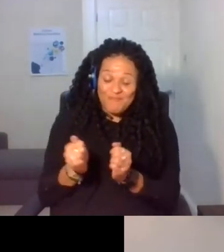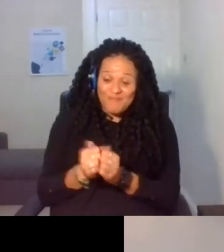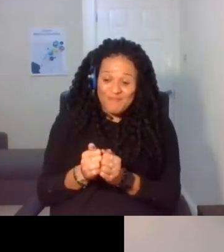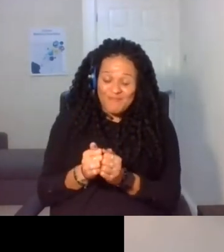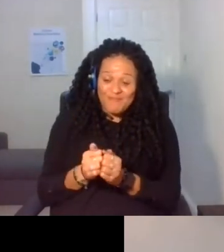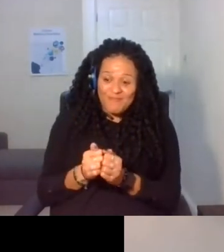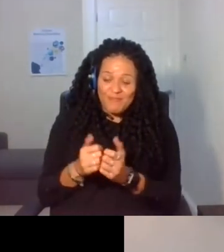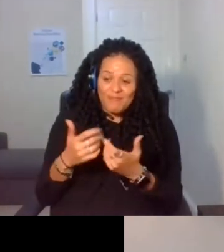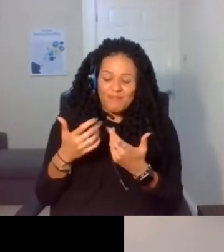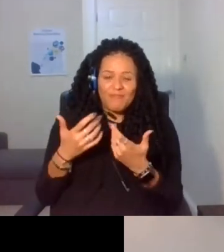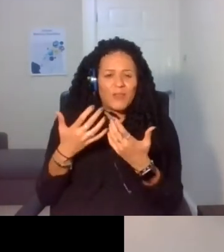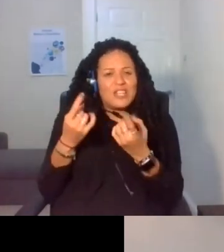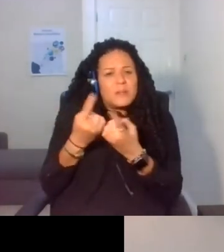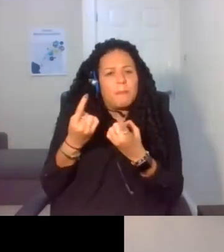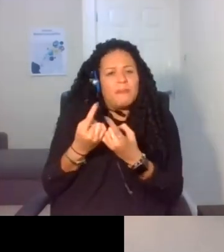It's something,